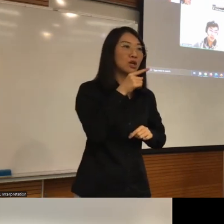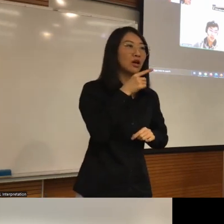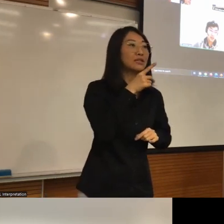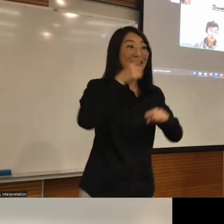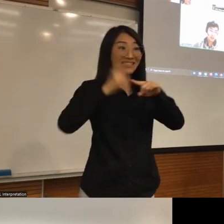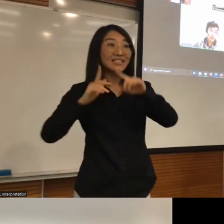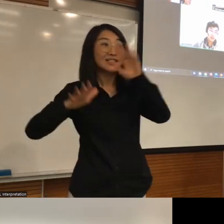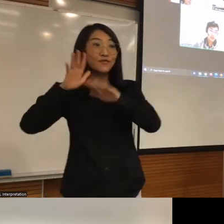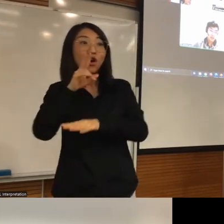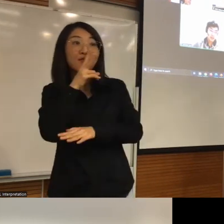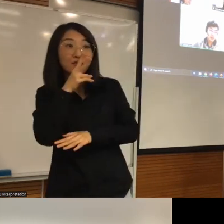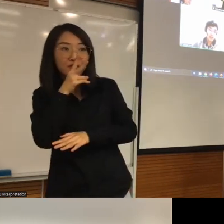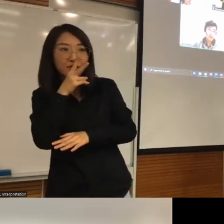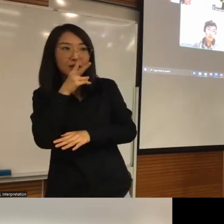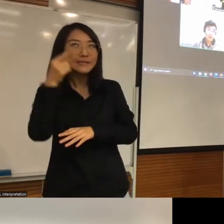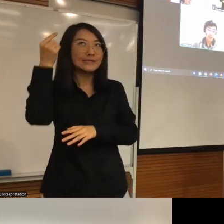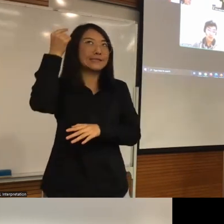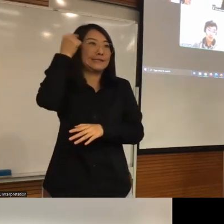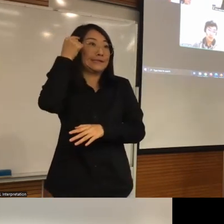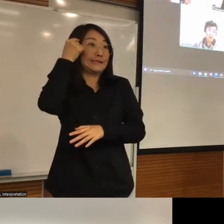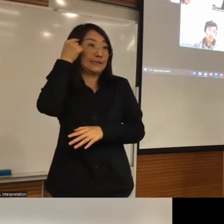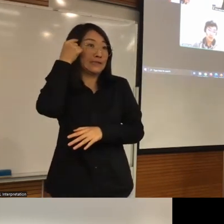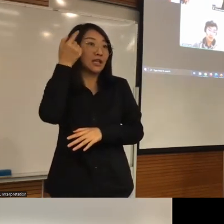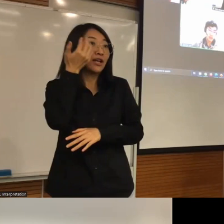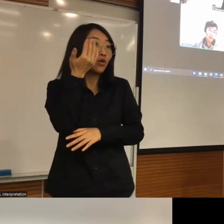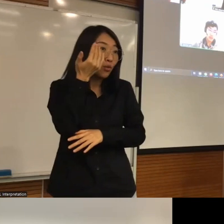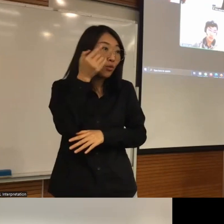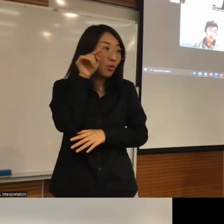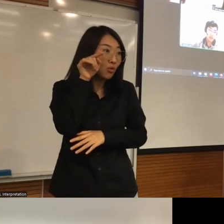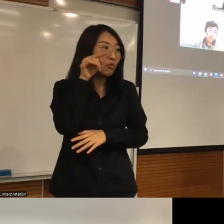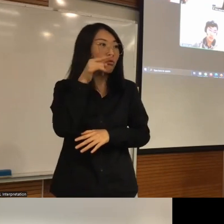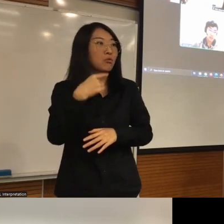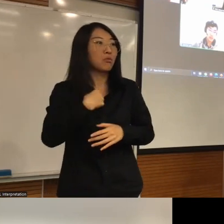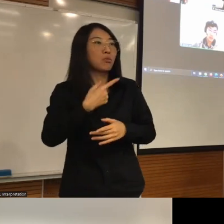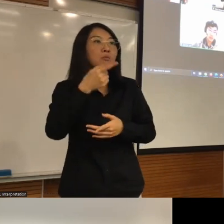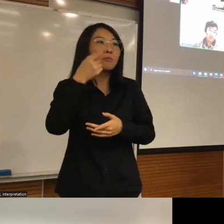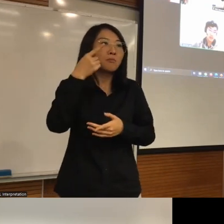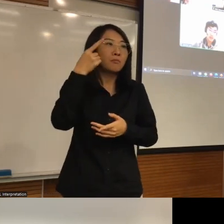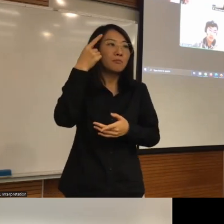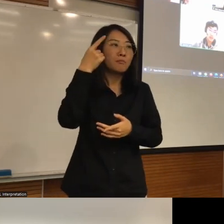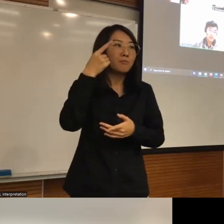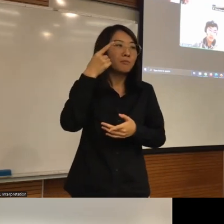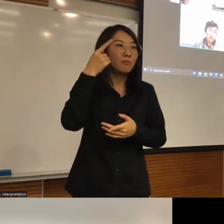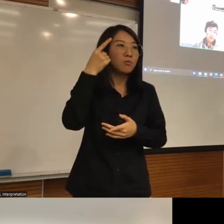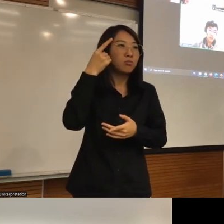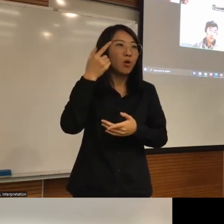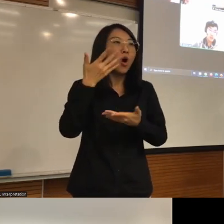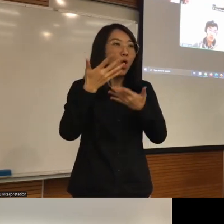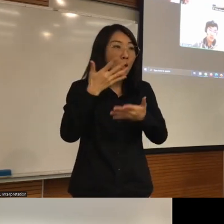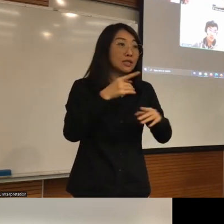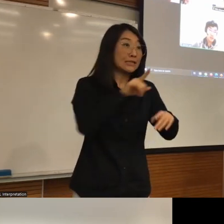event, but later when interpreters interpret in the assignment, more knowledge can